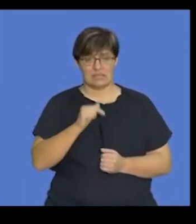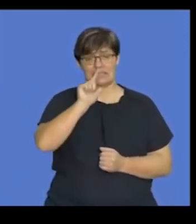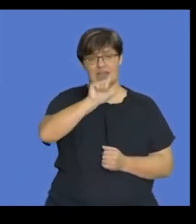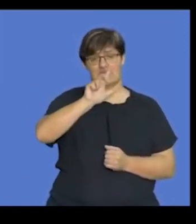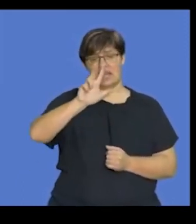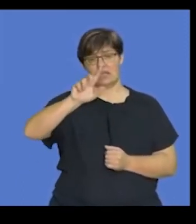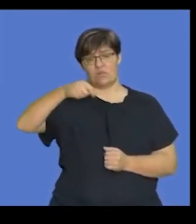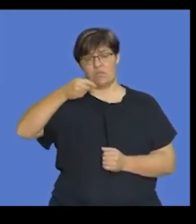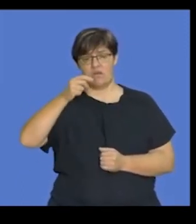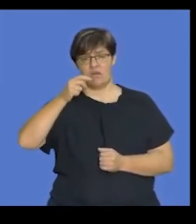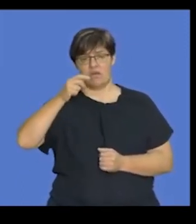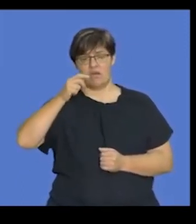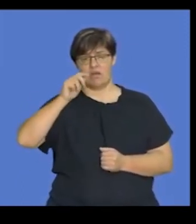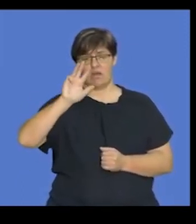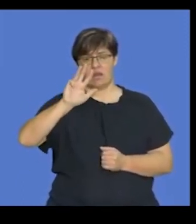78.94.